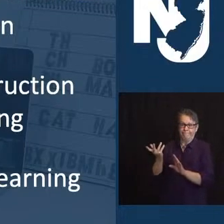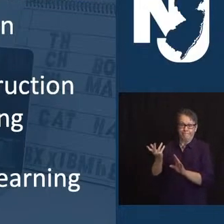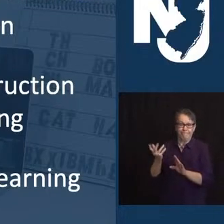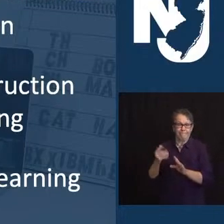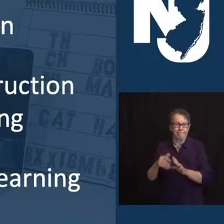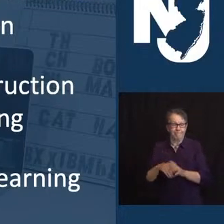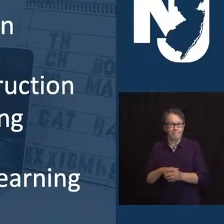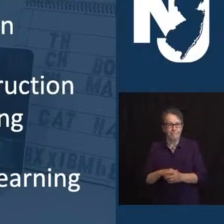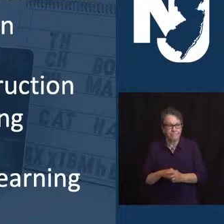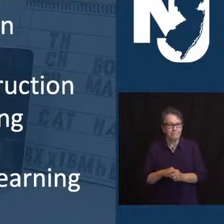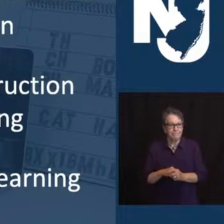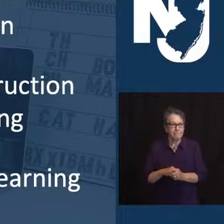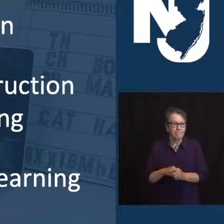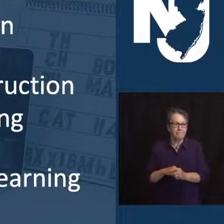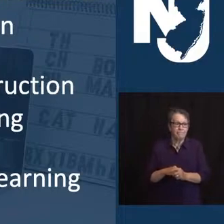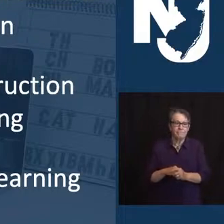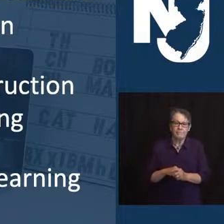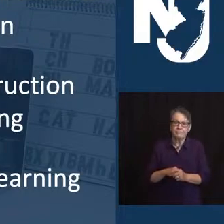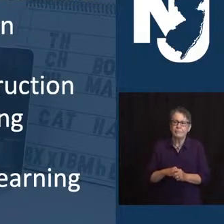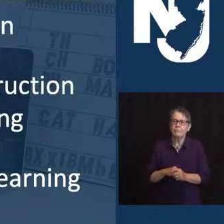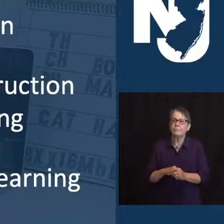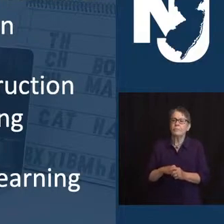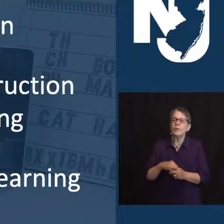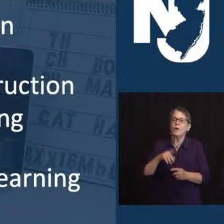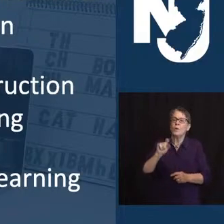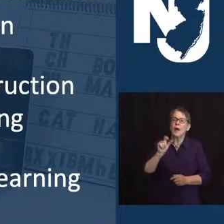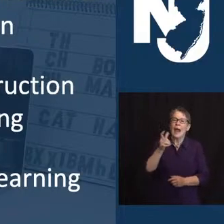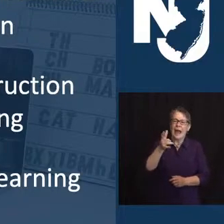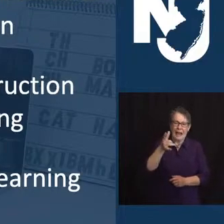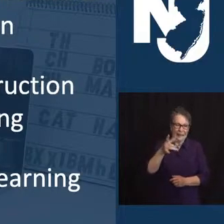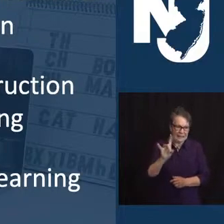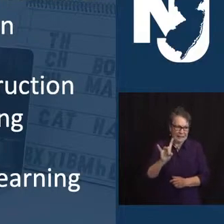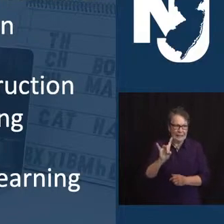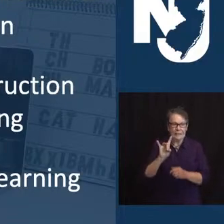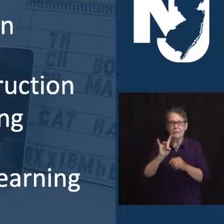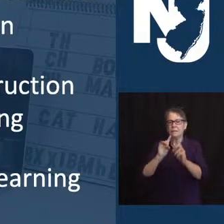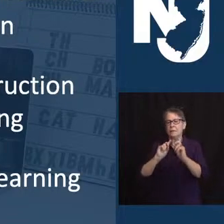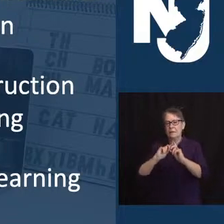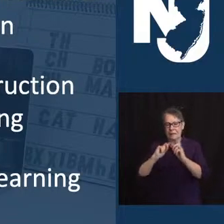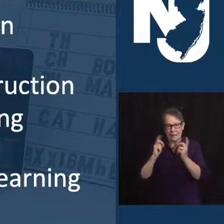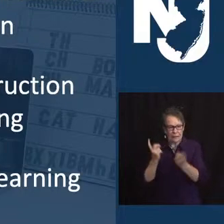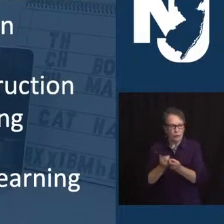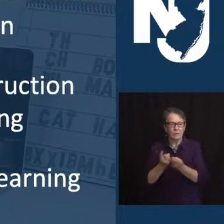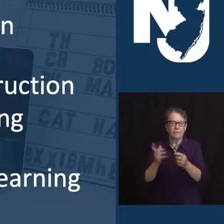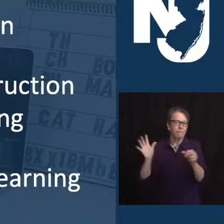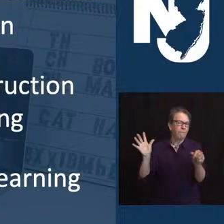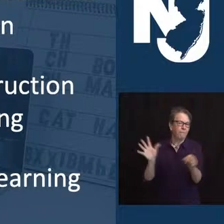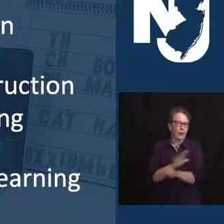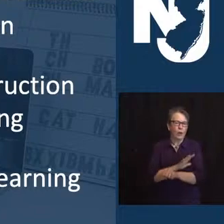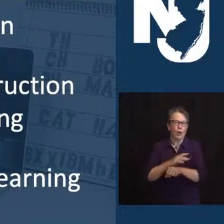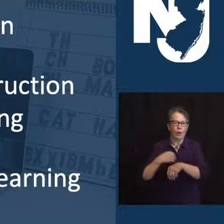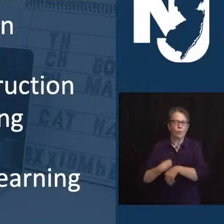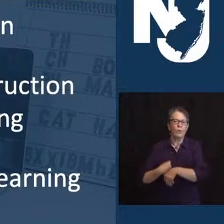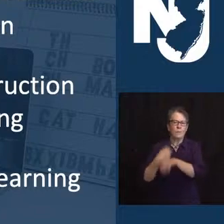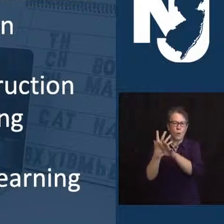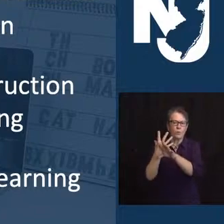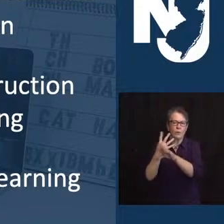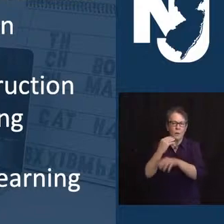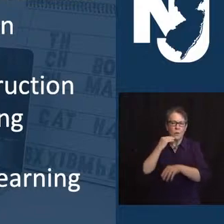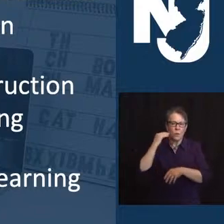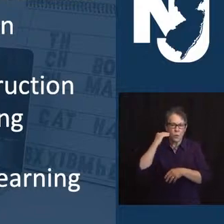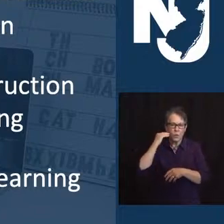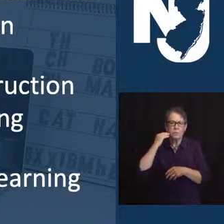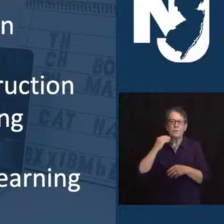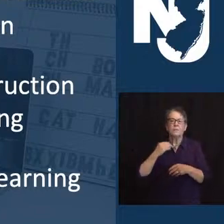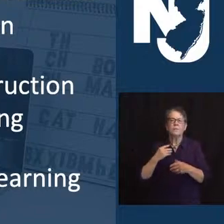323,000 students in 118 schools or districts still on an all-remote schedule, and many of these are actively working toward bringing